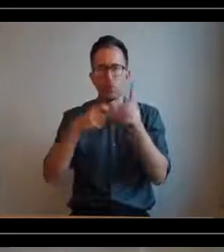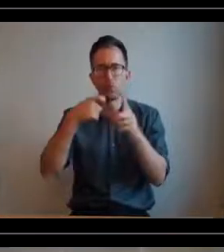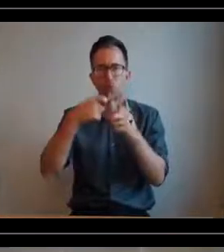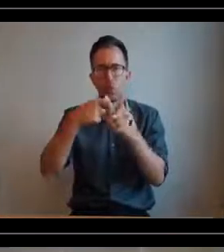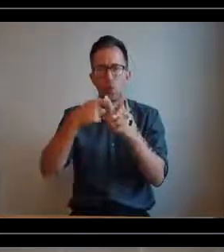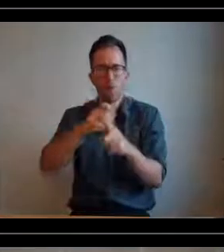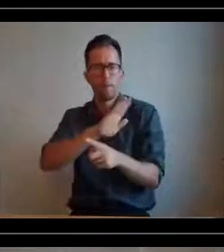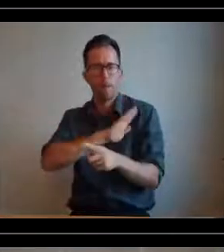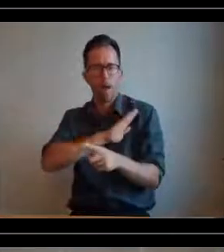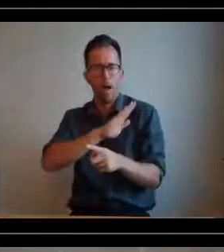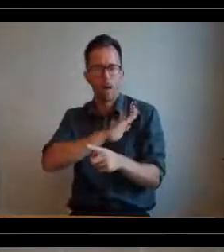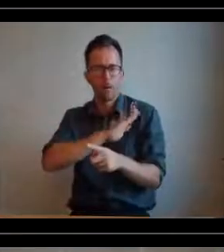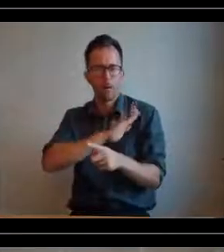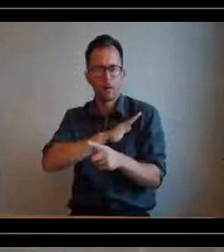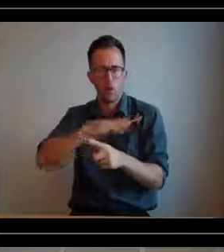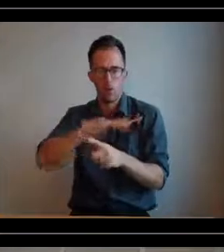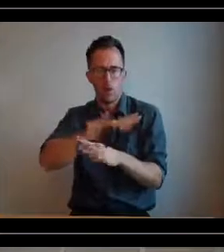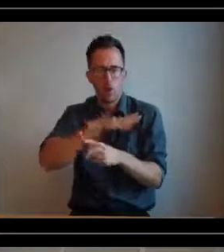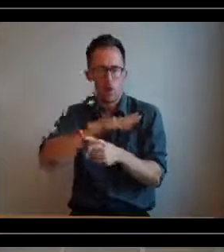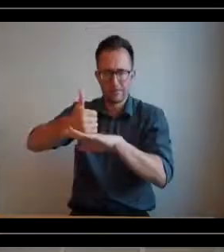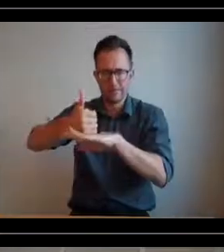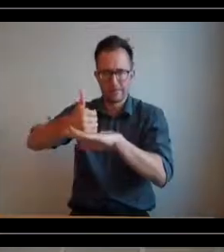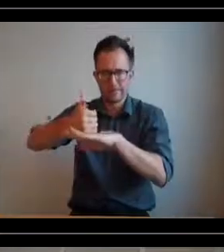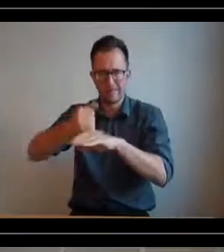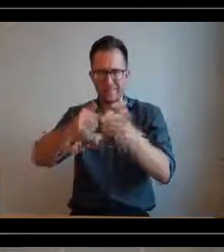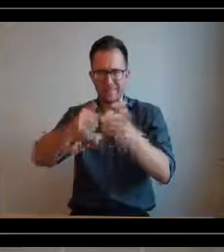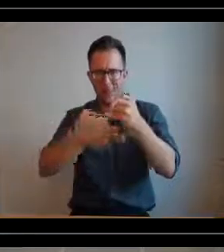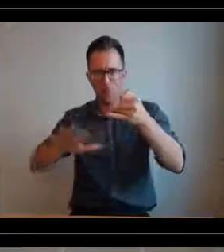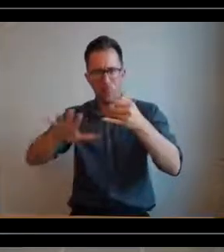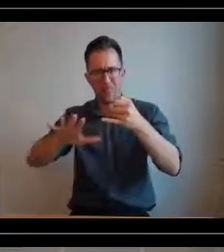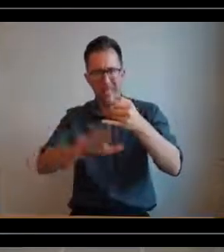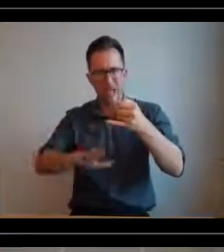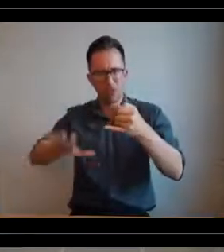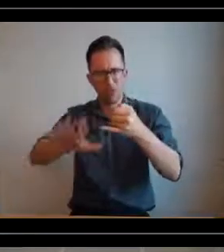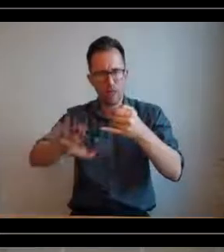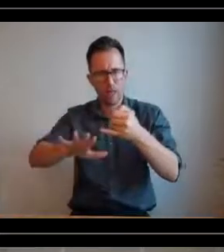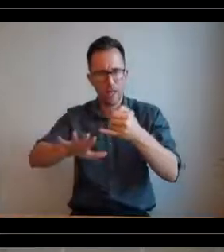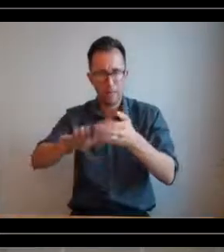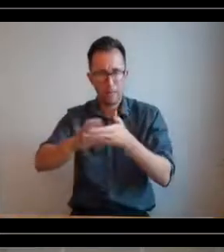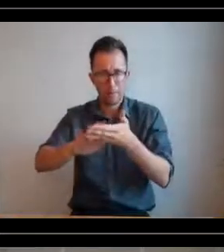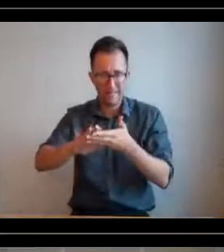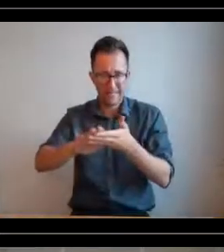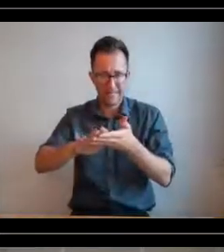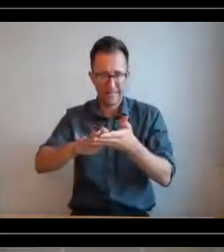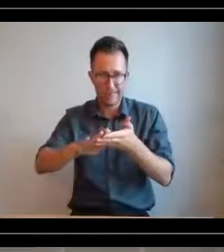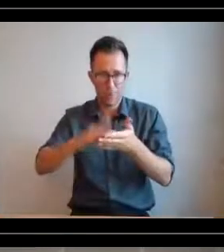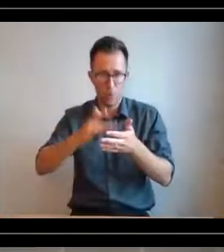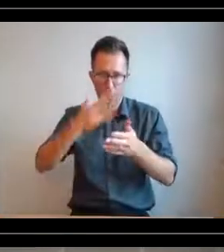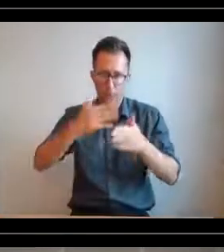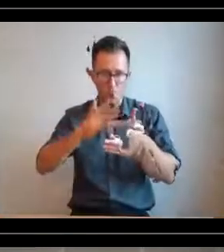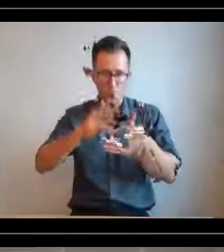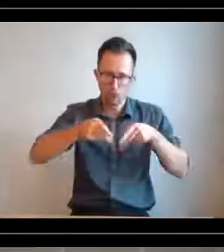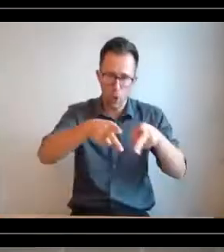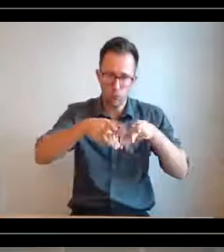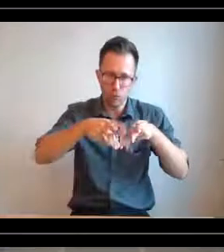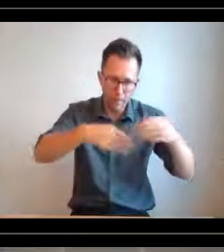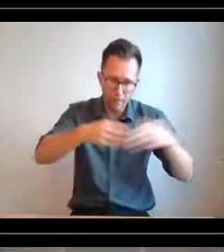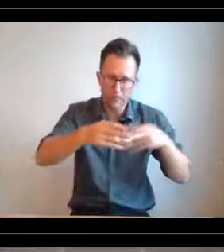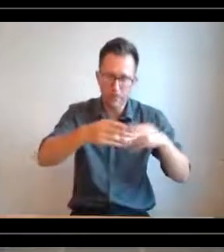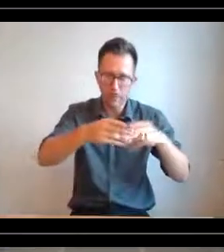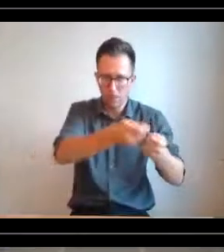the southern portal, which will reuse some of the excavated material. It's just to